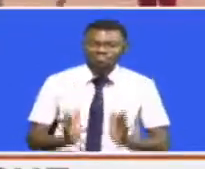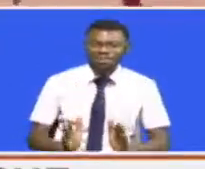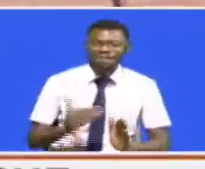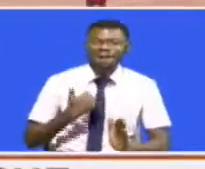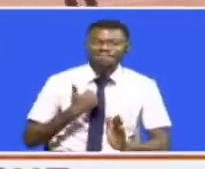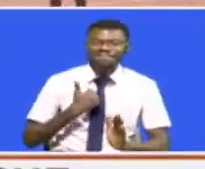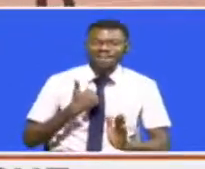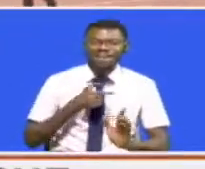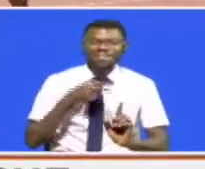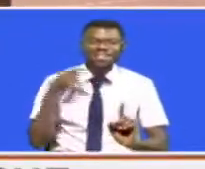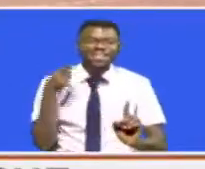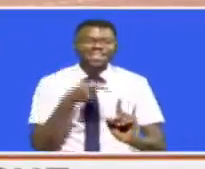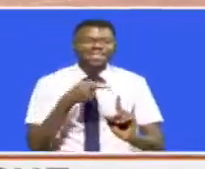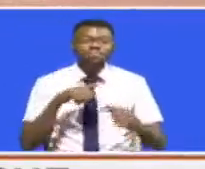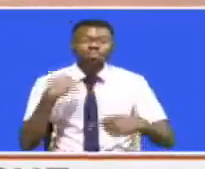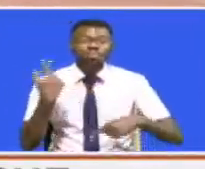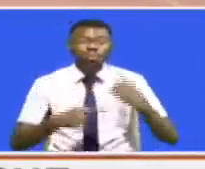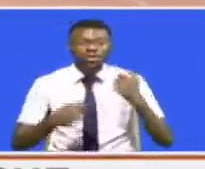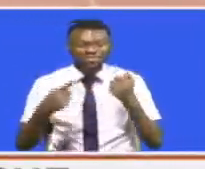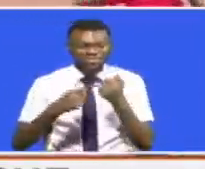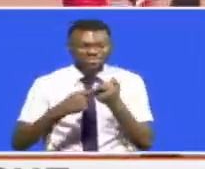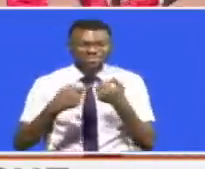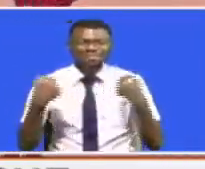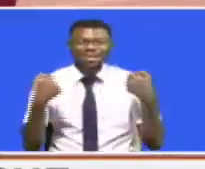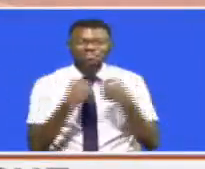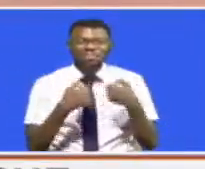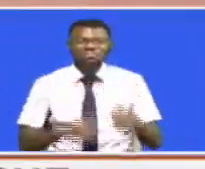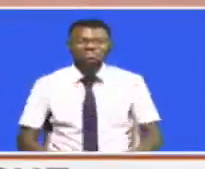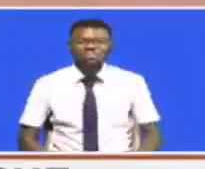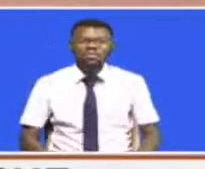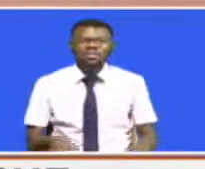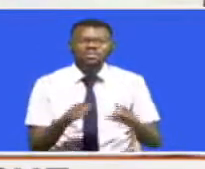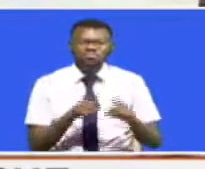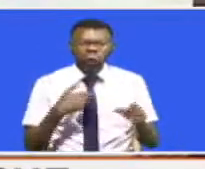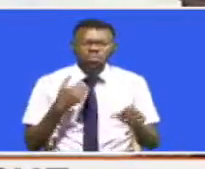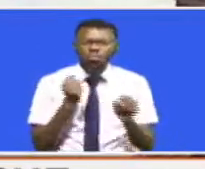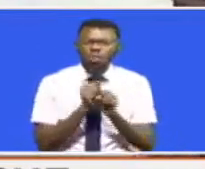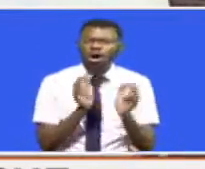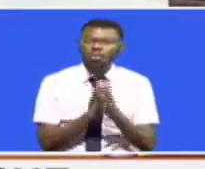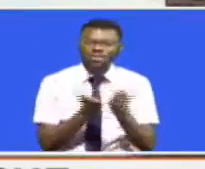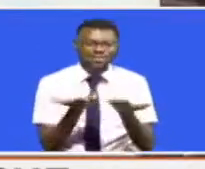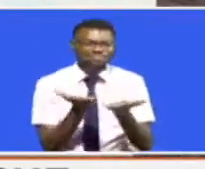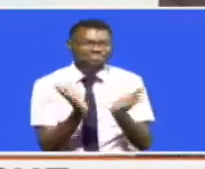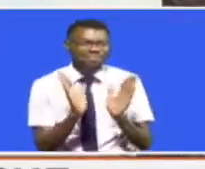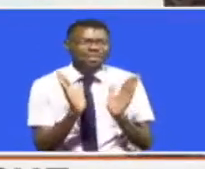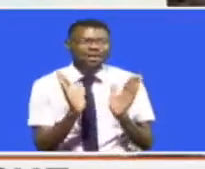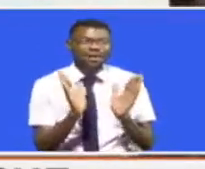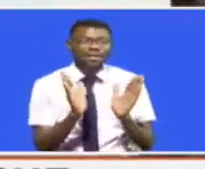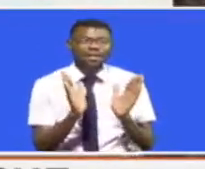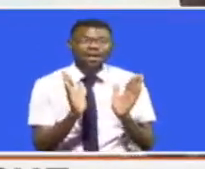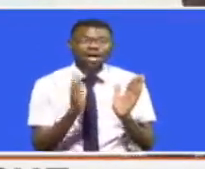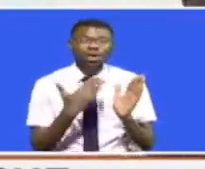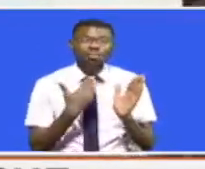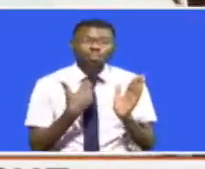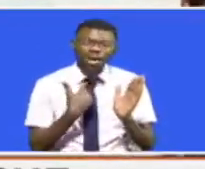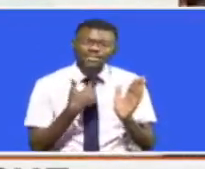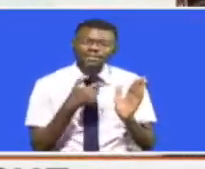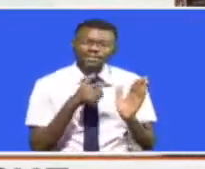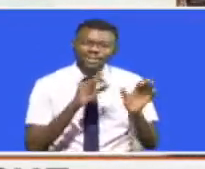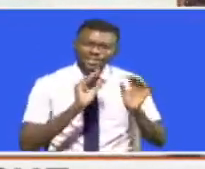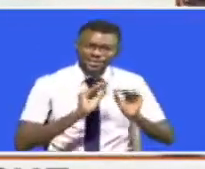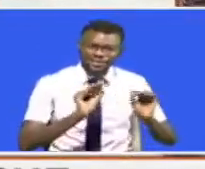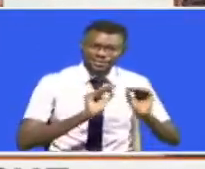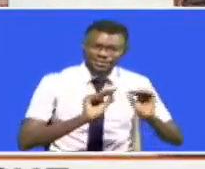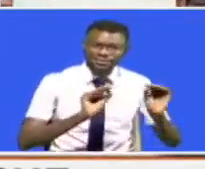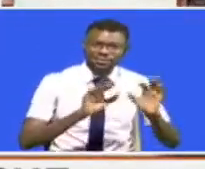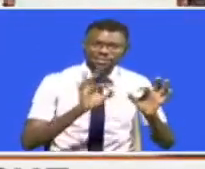tume aim ku win 6 matches. The boys, I will work on them to improve on speed, because we